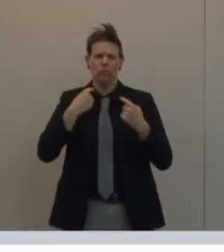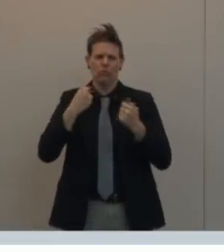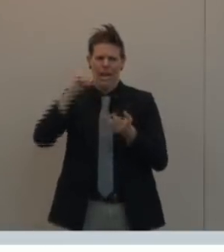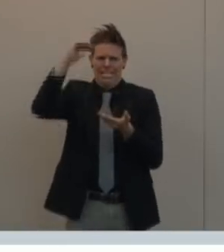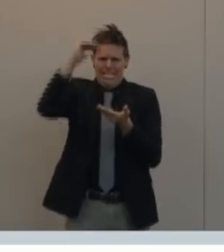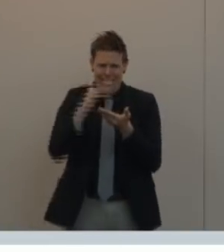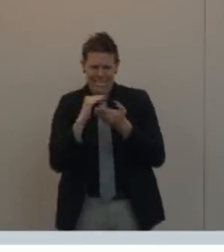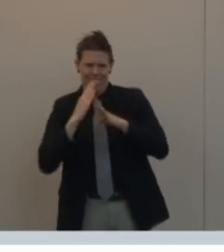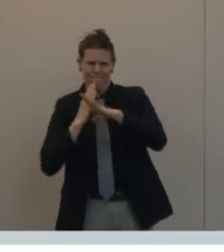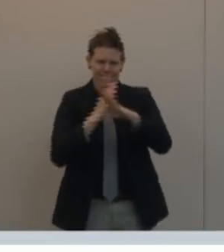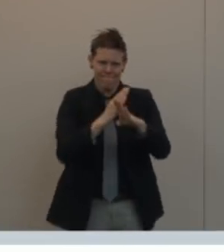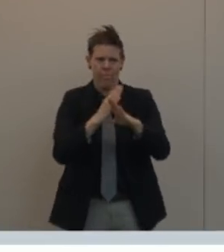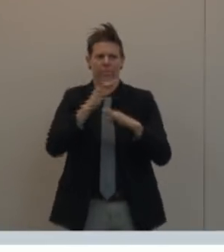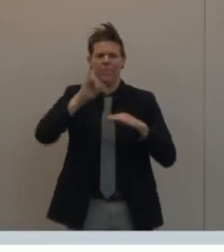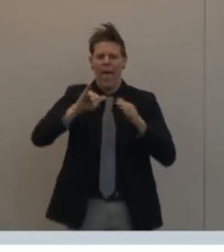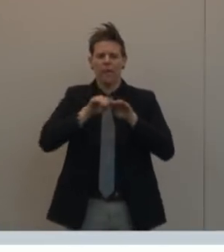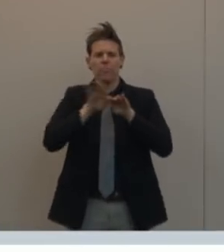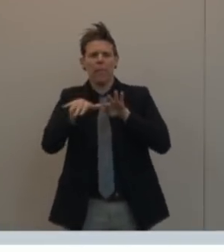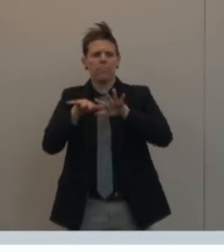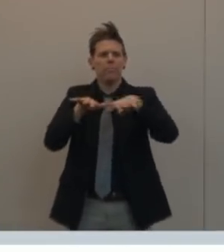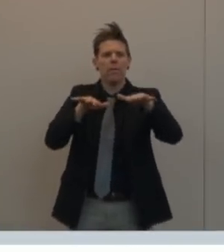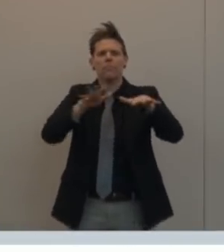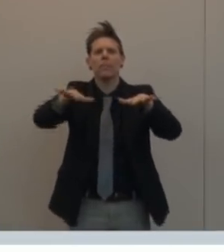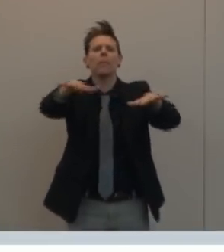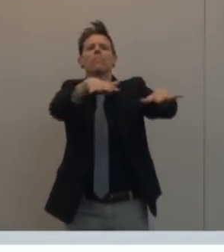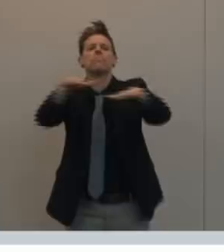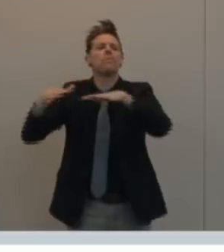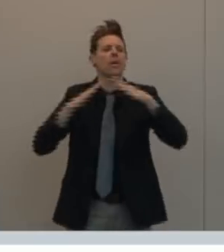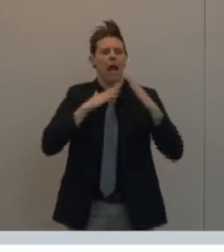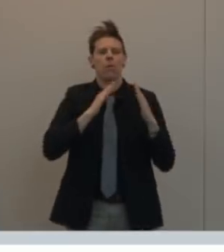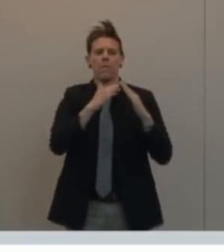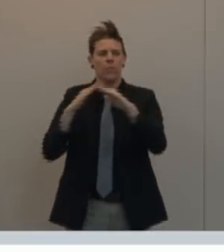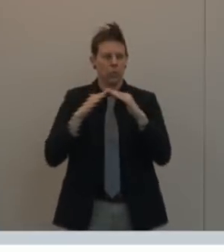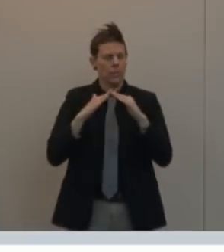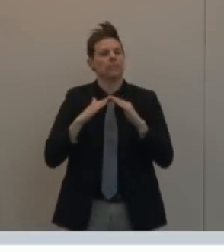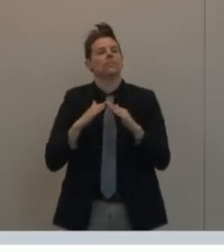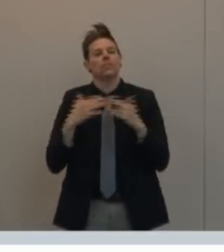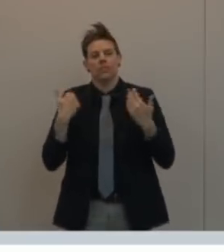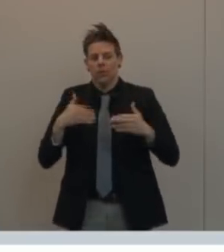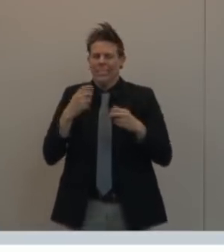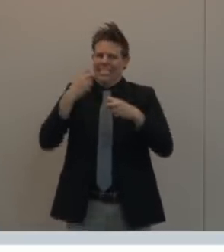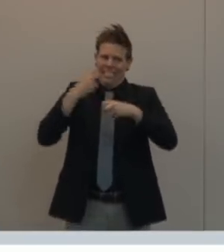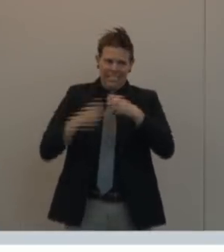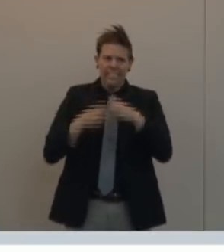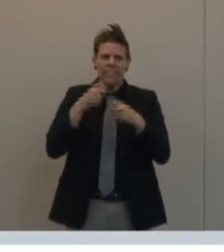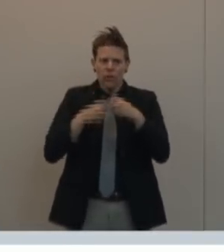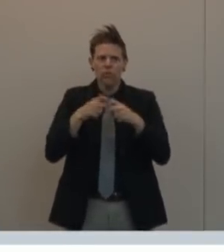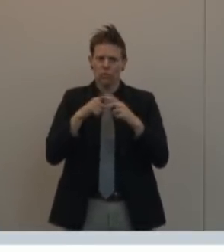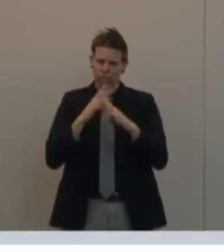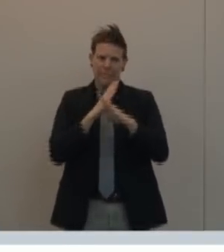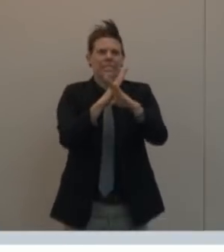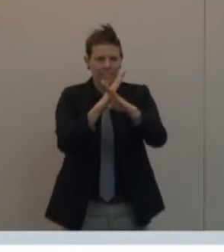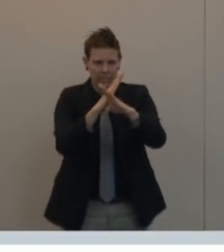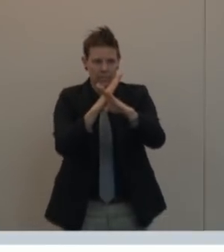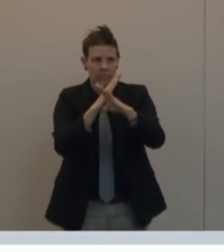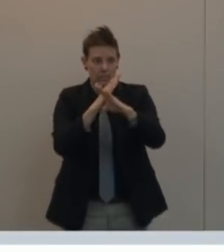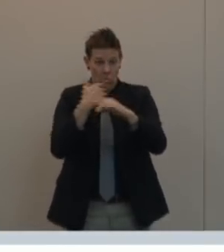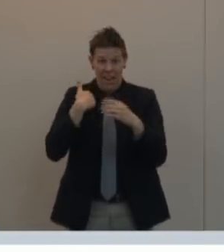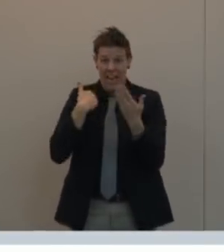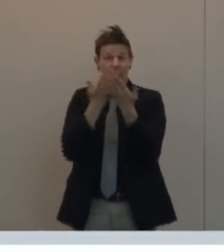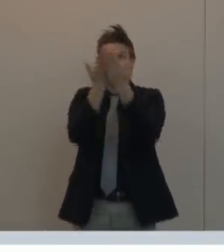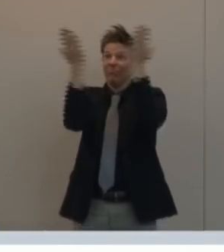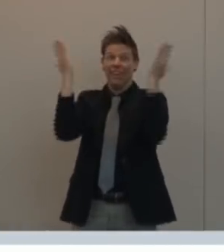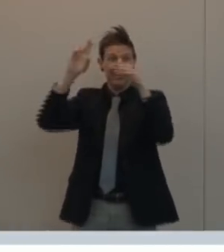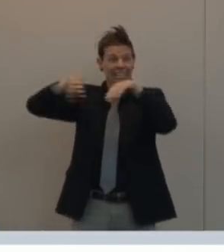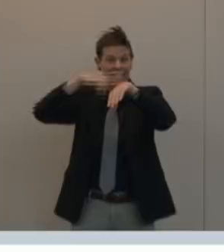and to mitigate. It is, in fact, something very difficult to do. We've got national community spread, but